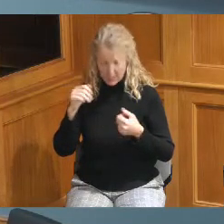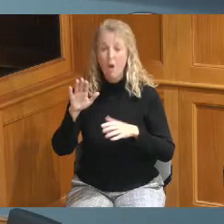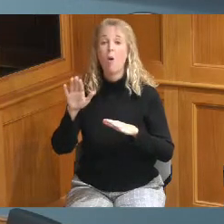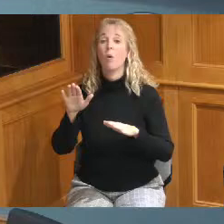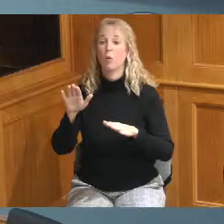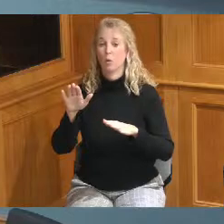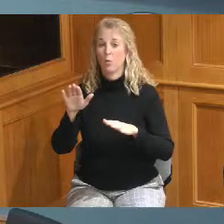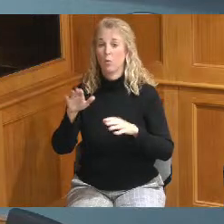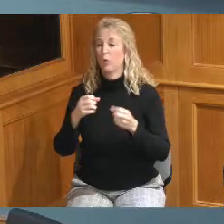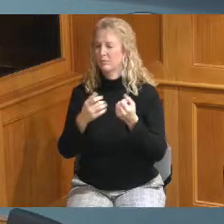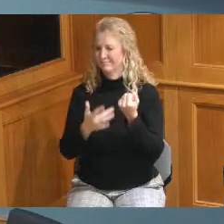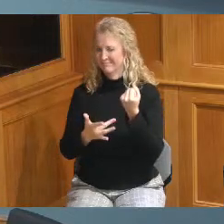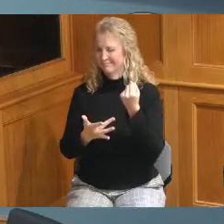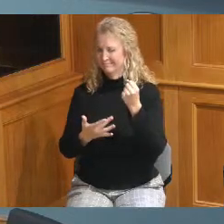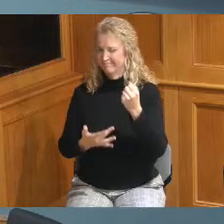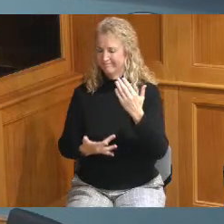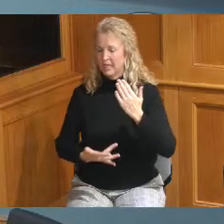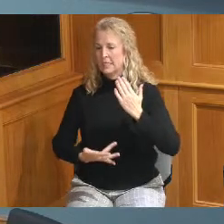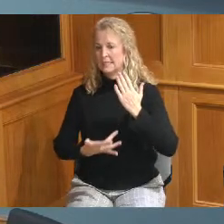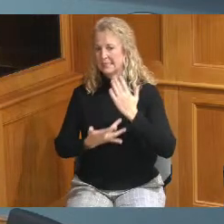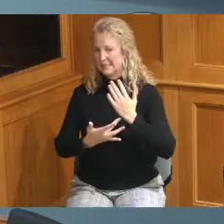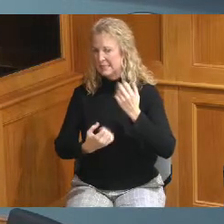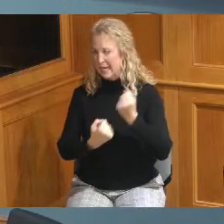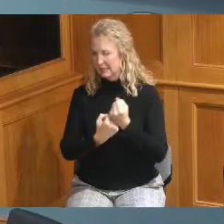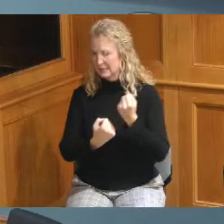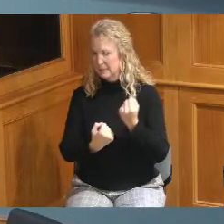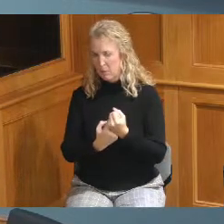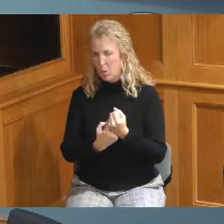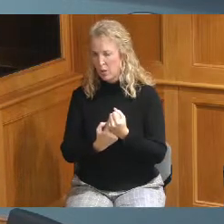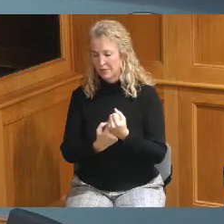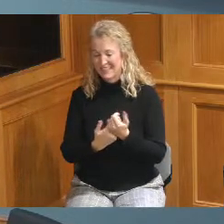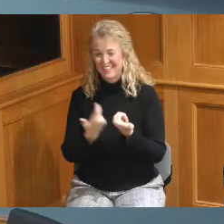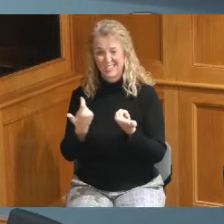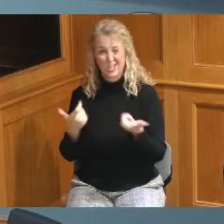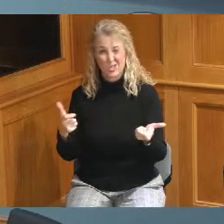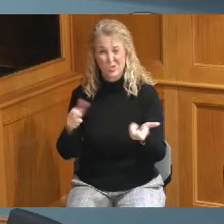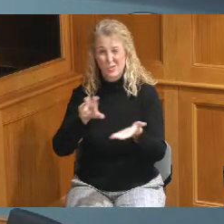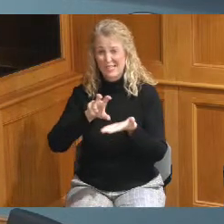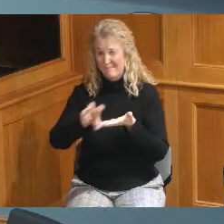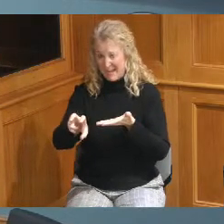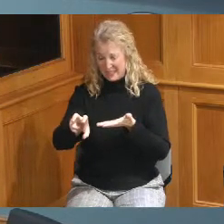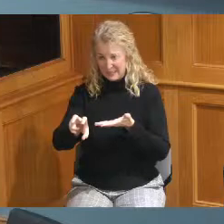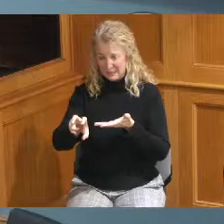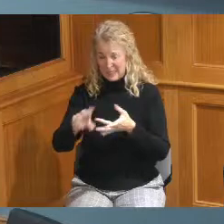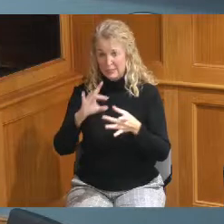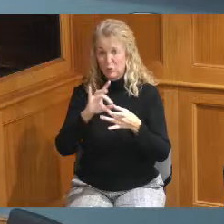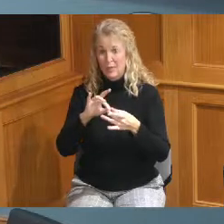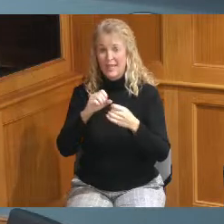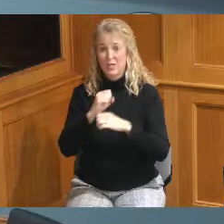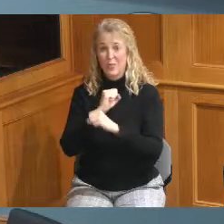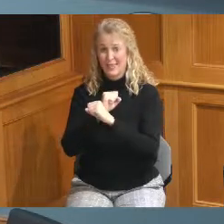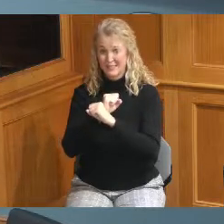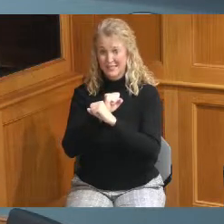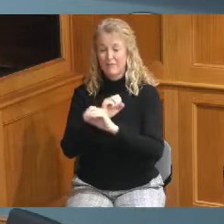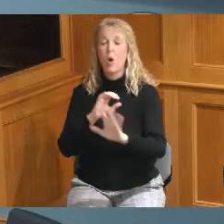Certainly support, I mean, this is a big investment in safety. And so we